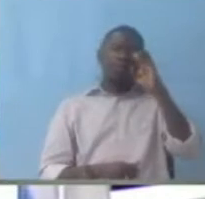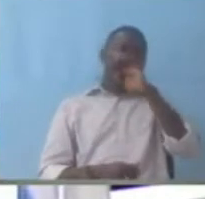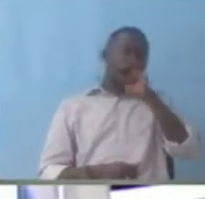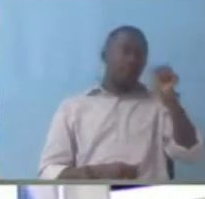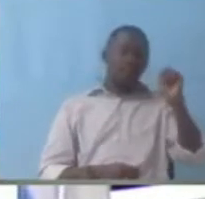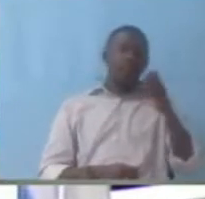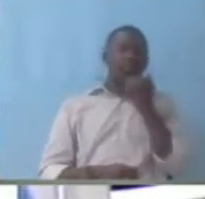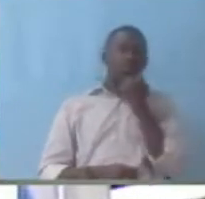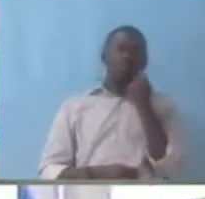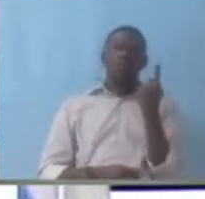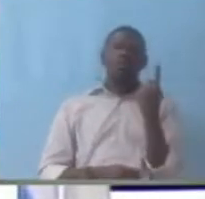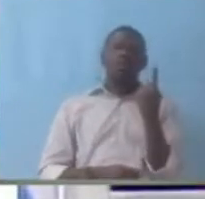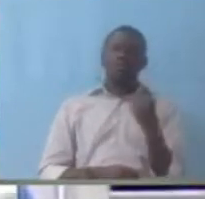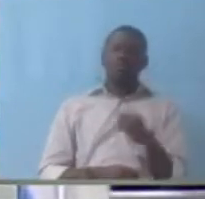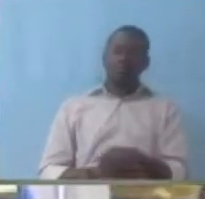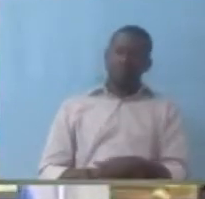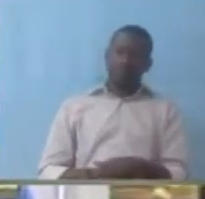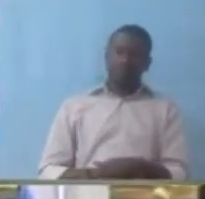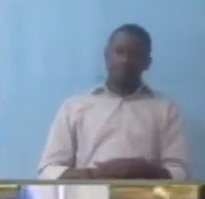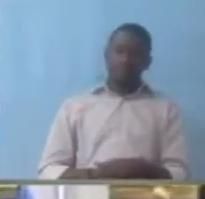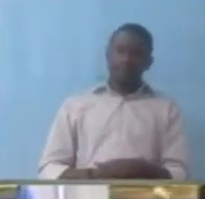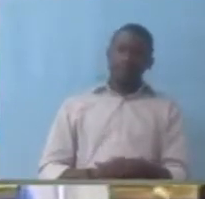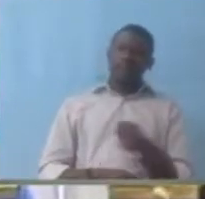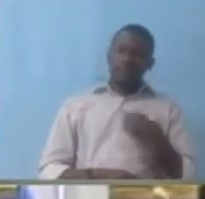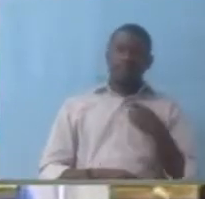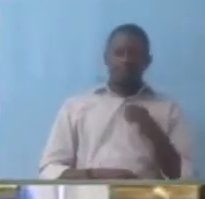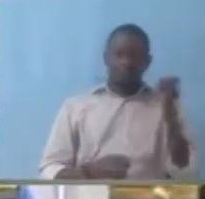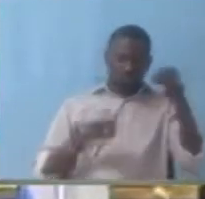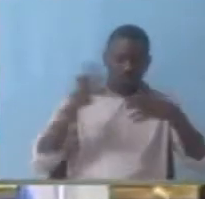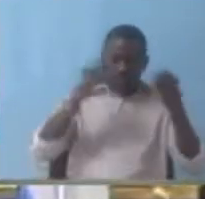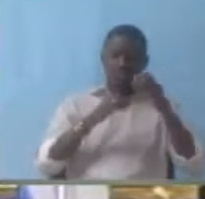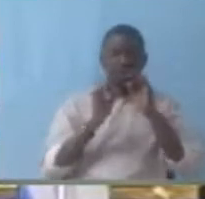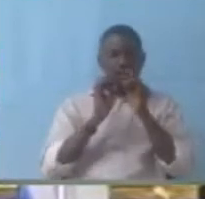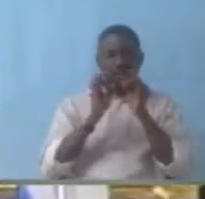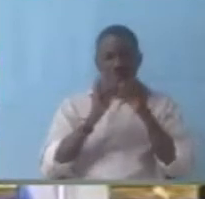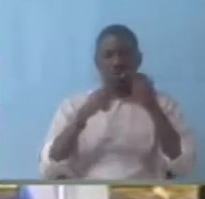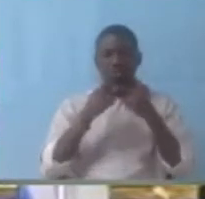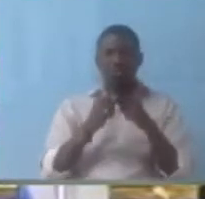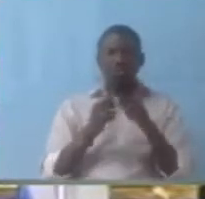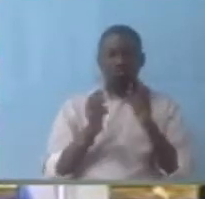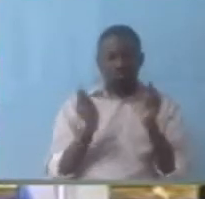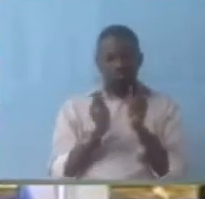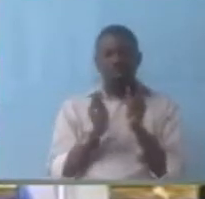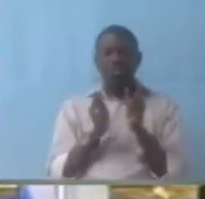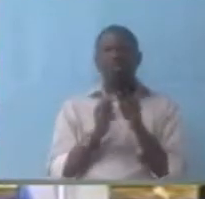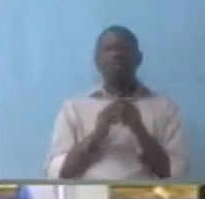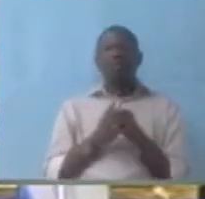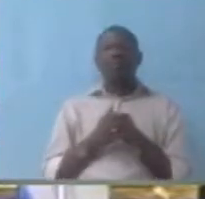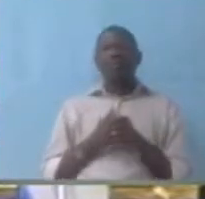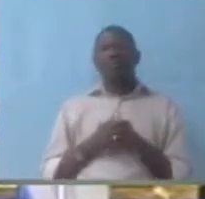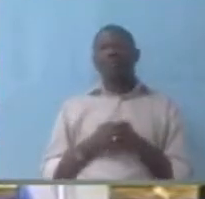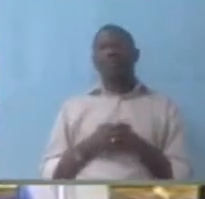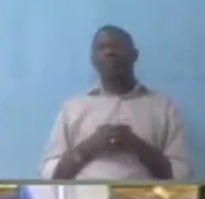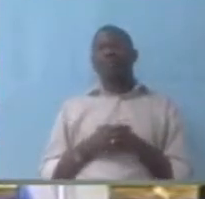And perhaps you could comment on it briefly for us. Asikeno, isi diamu